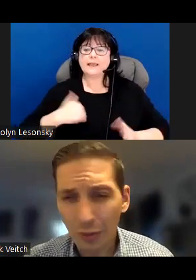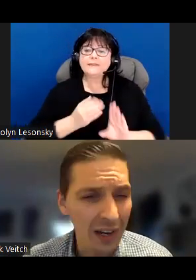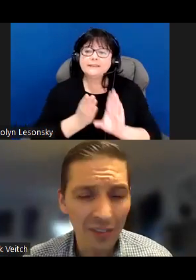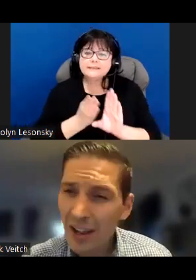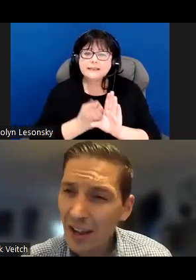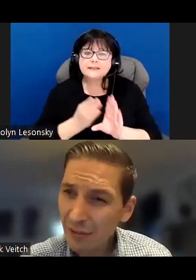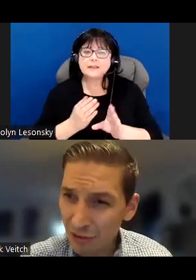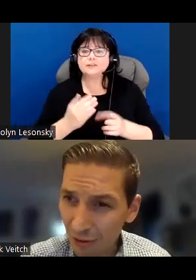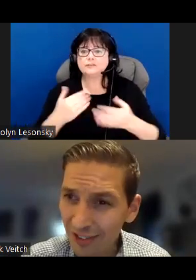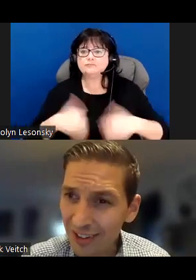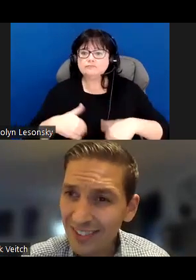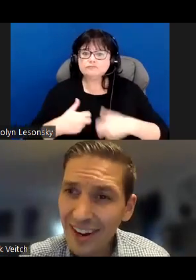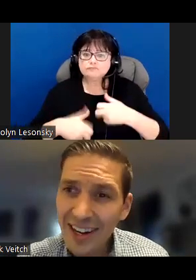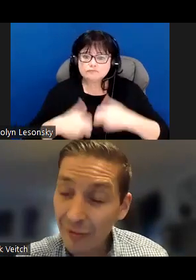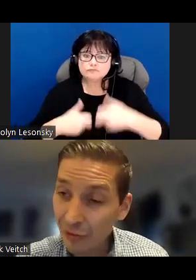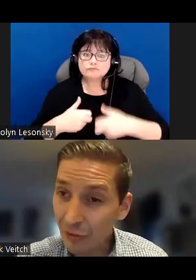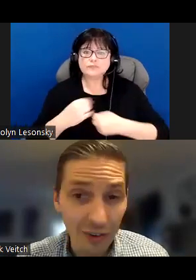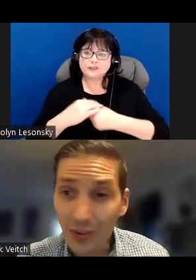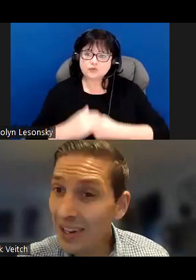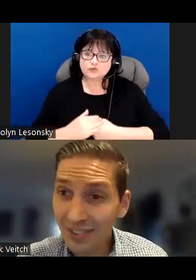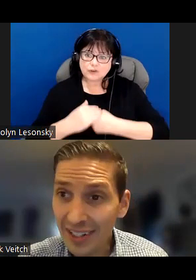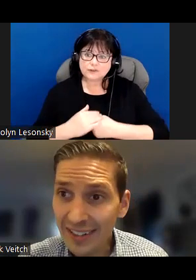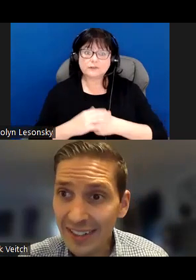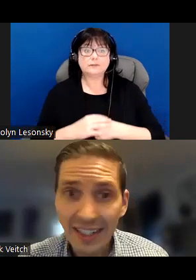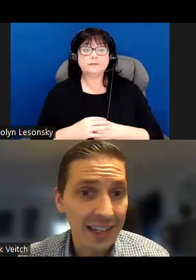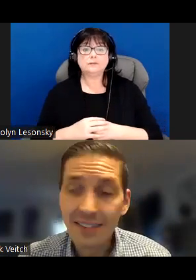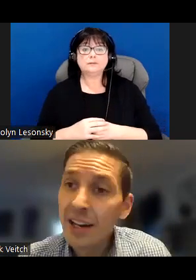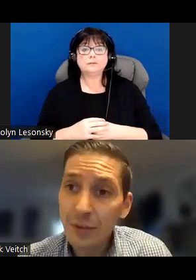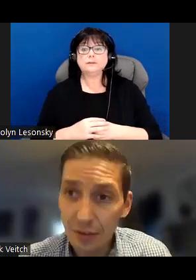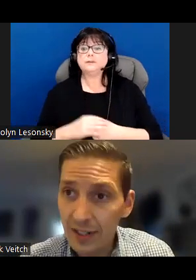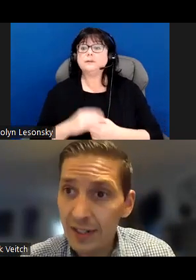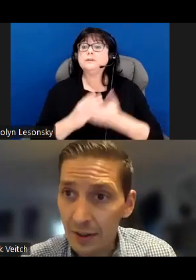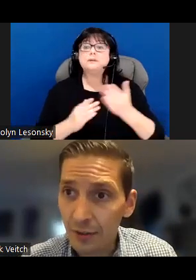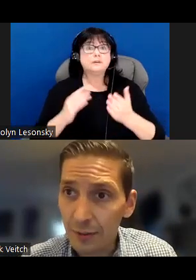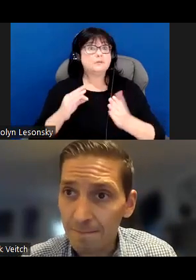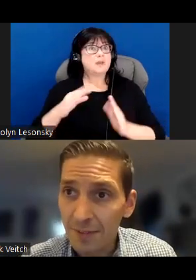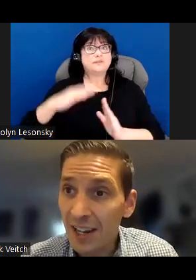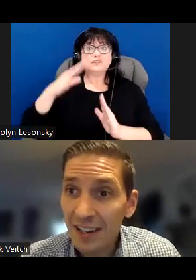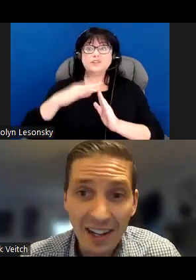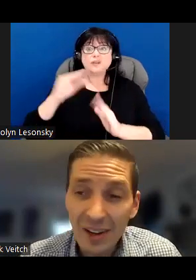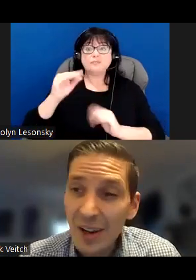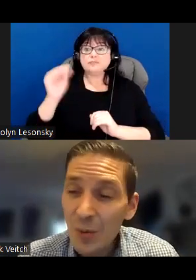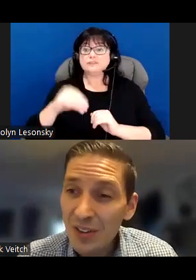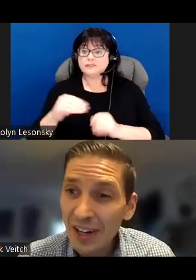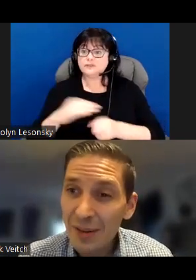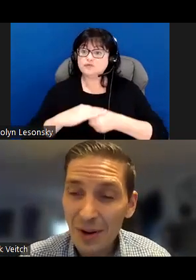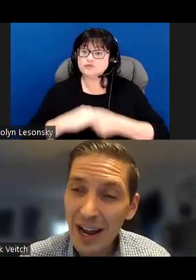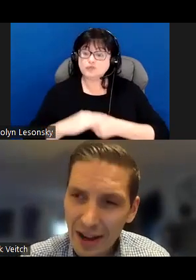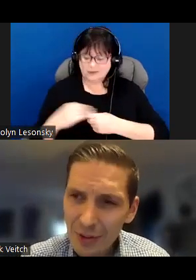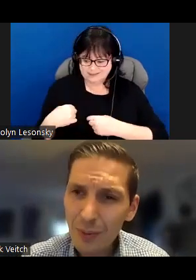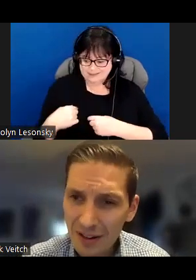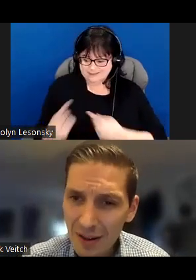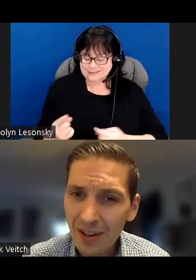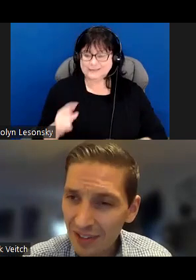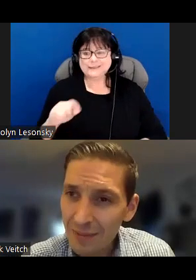of the highest rates of generalized anxiety, of stress that we have seen in 10 to 15 years. And again, we talk